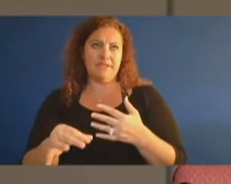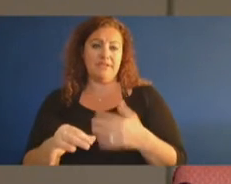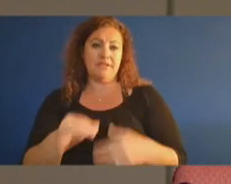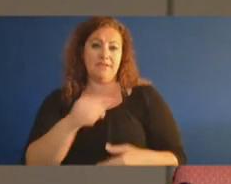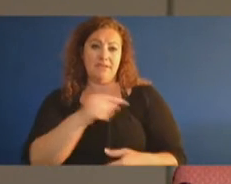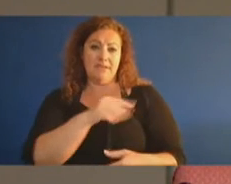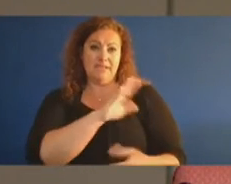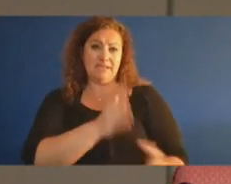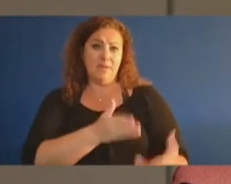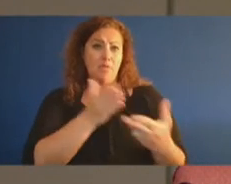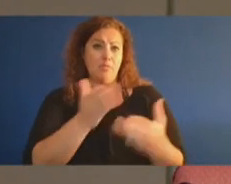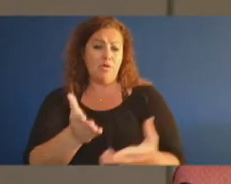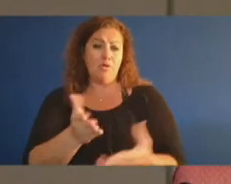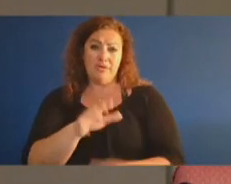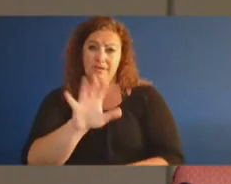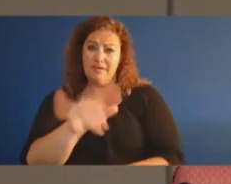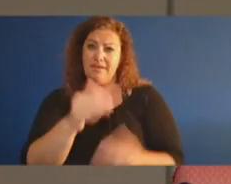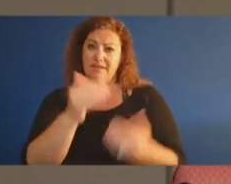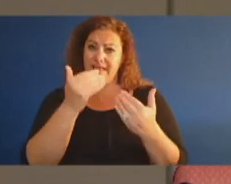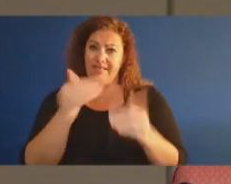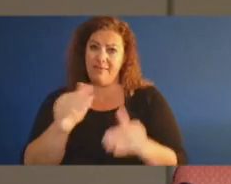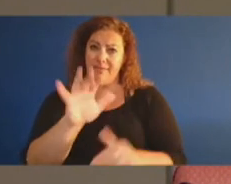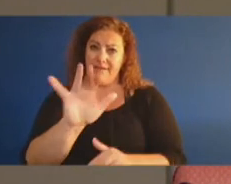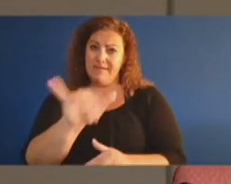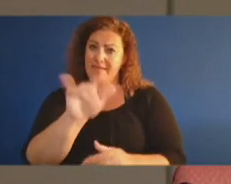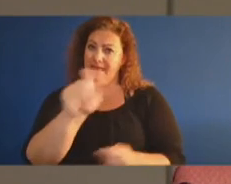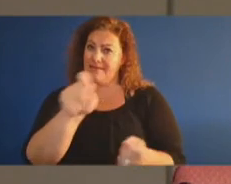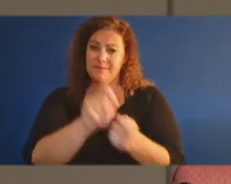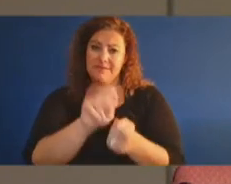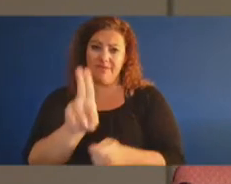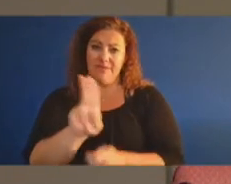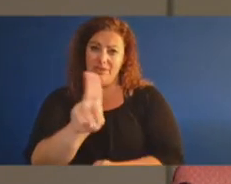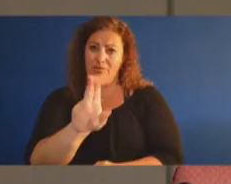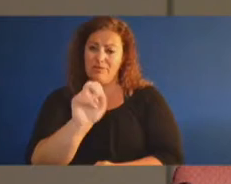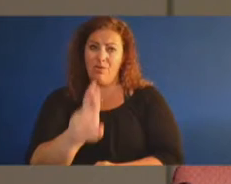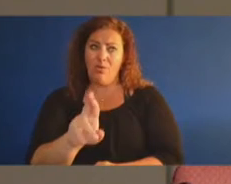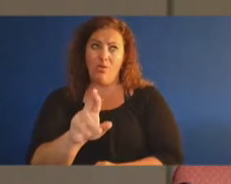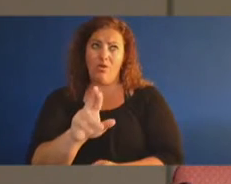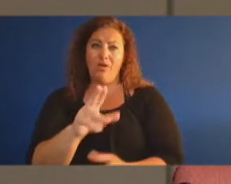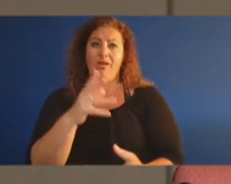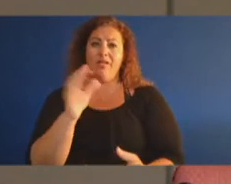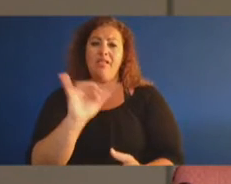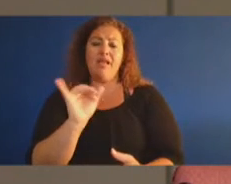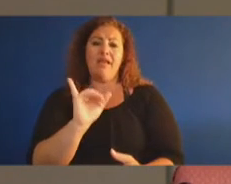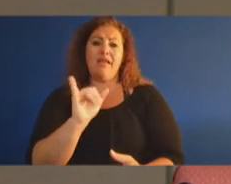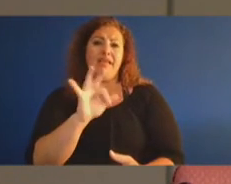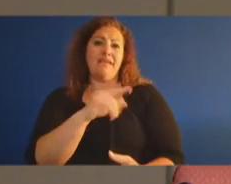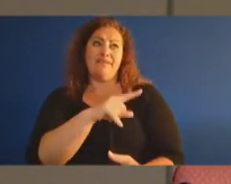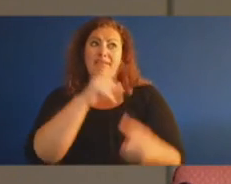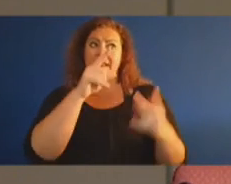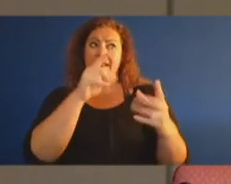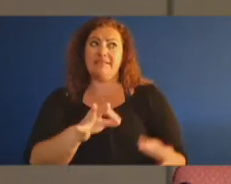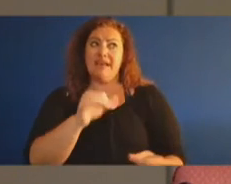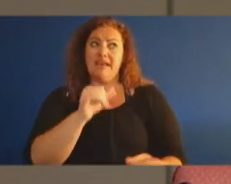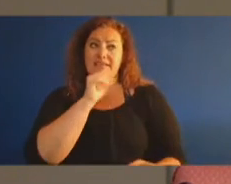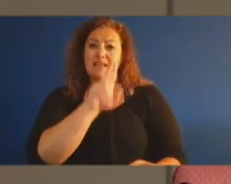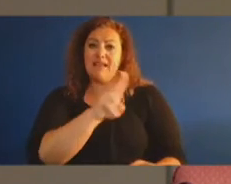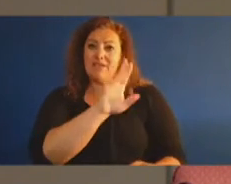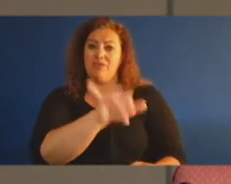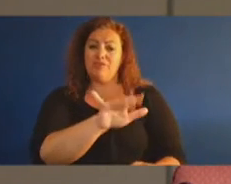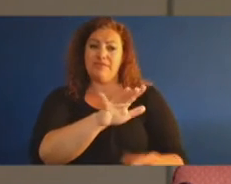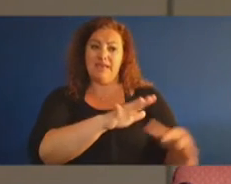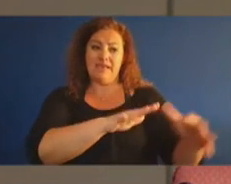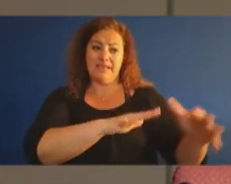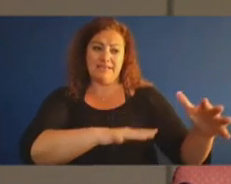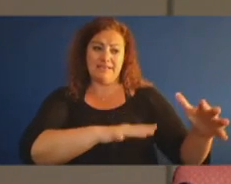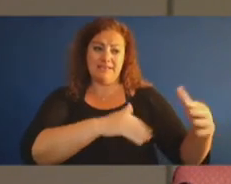limited to just that specific use or let's say if they decide to not use that space and it uh would